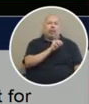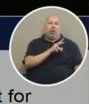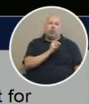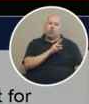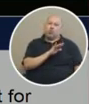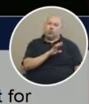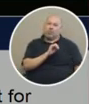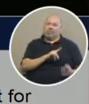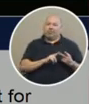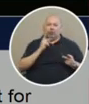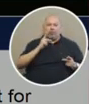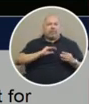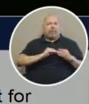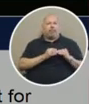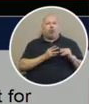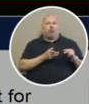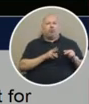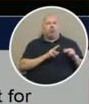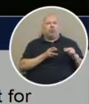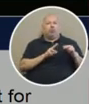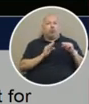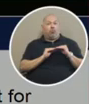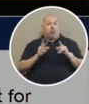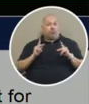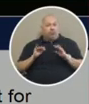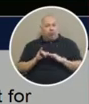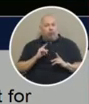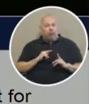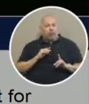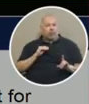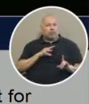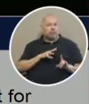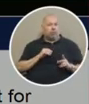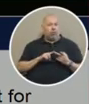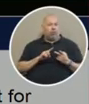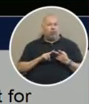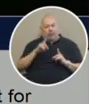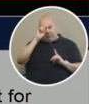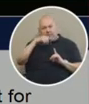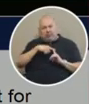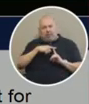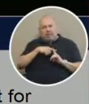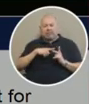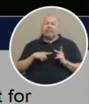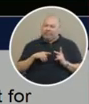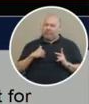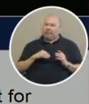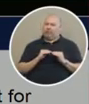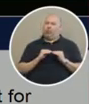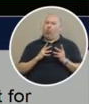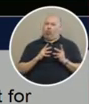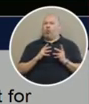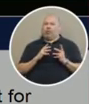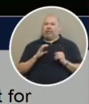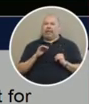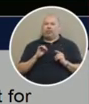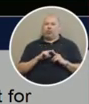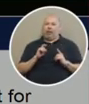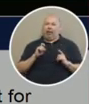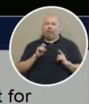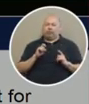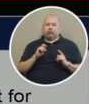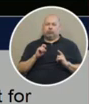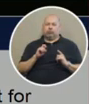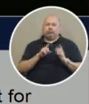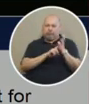ones, but you can see the numbers are growing. And as more people are exposed or come out positive, that's more cases we're going to have to track.